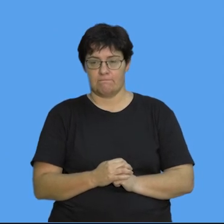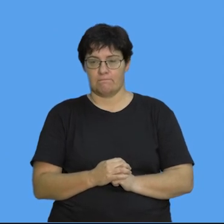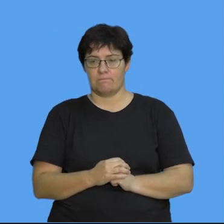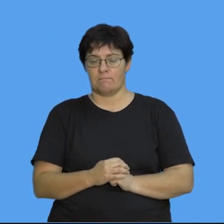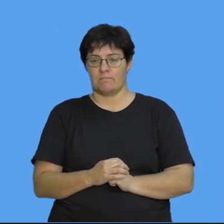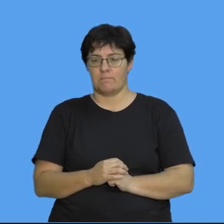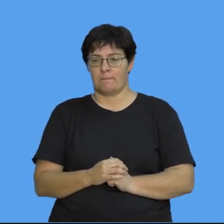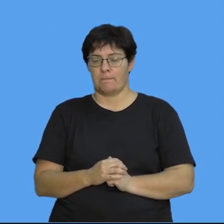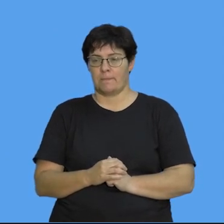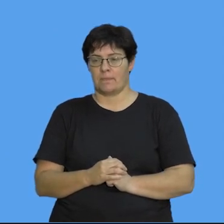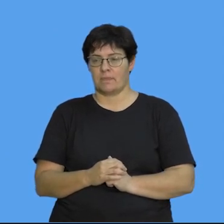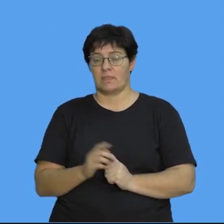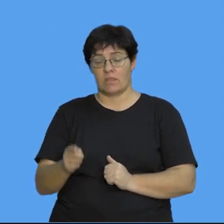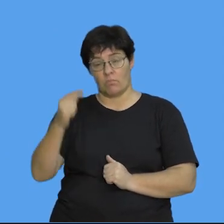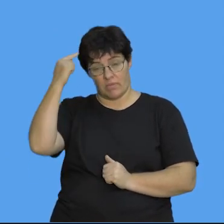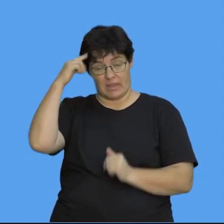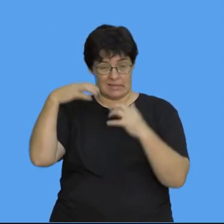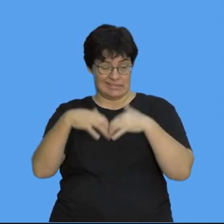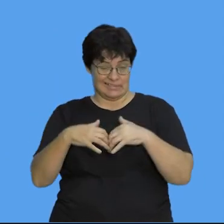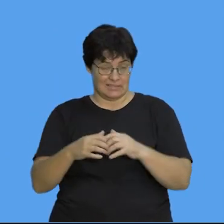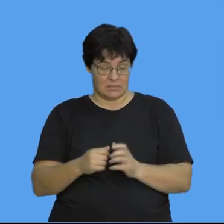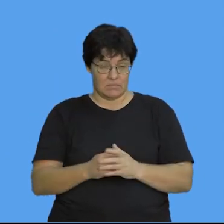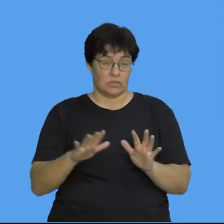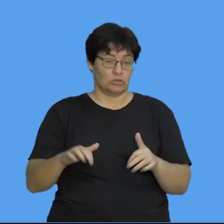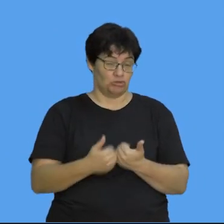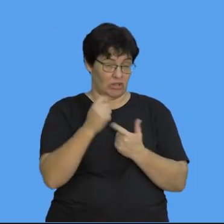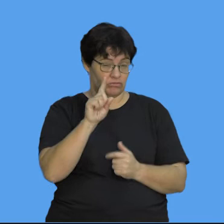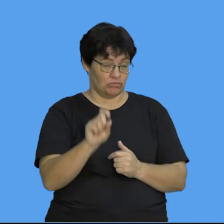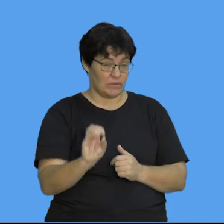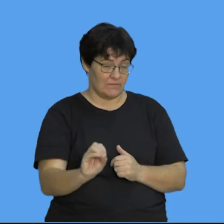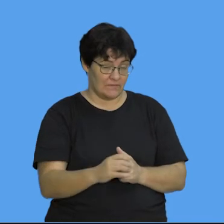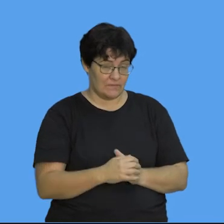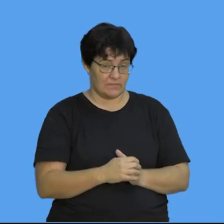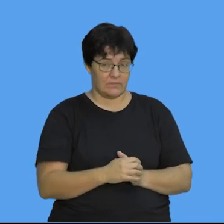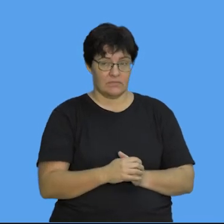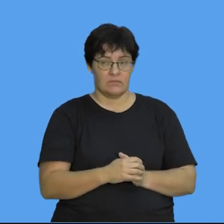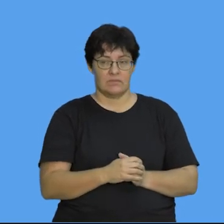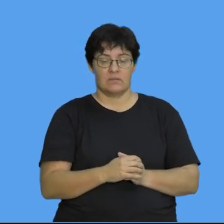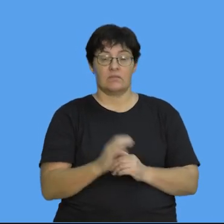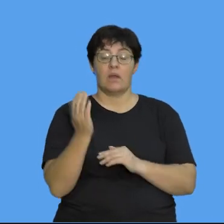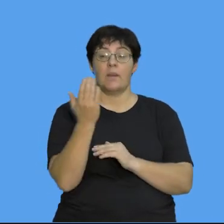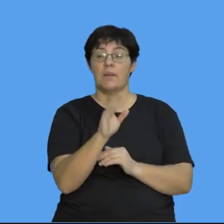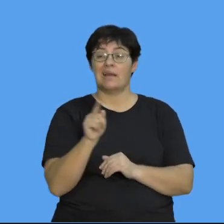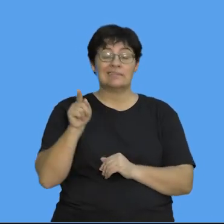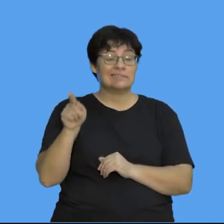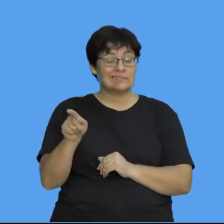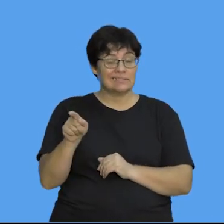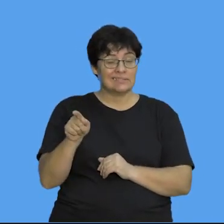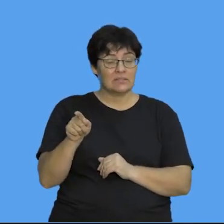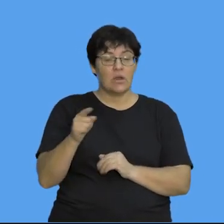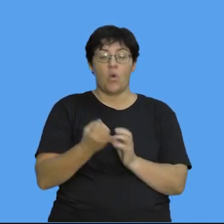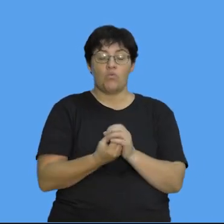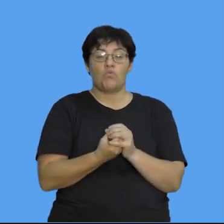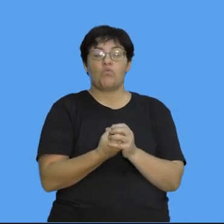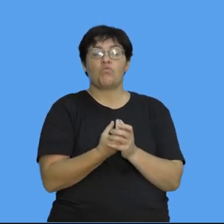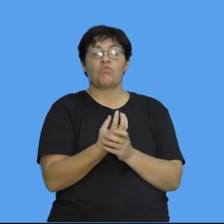Okay, now this is now you need to think. This can be quite a challenging question. The plant shown below